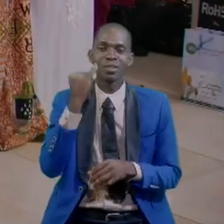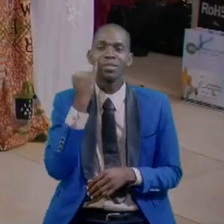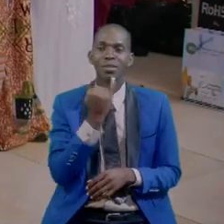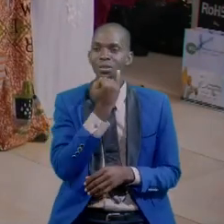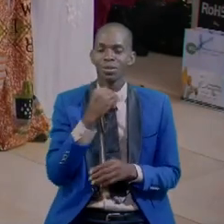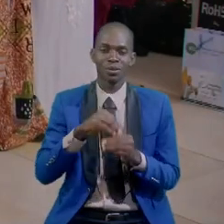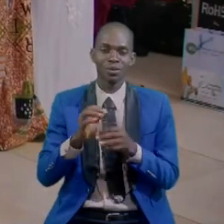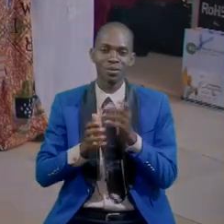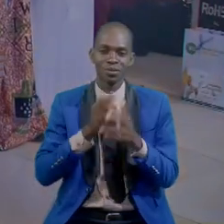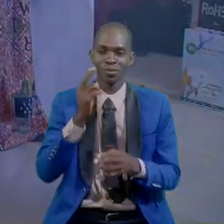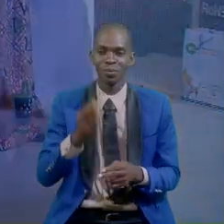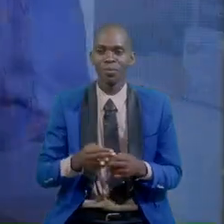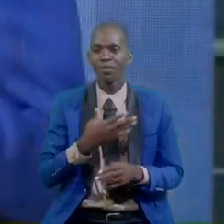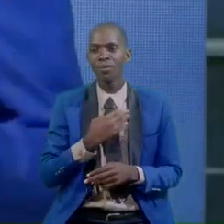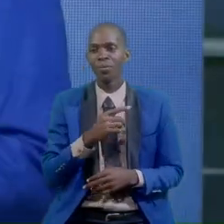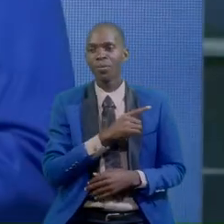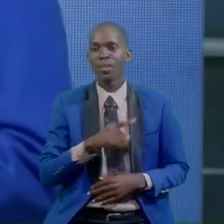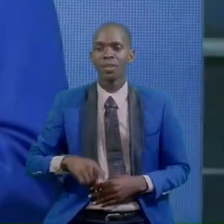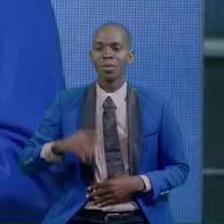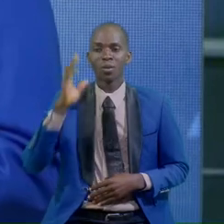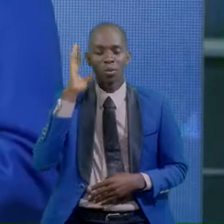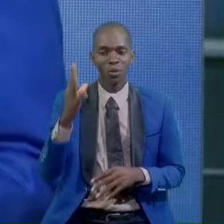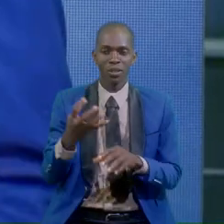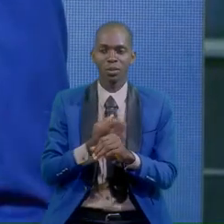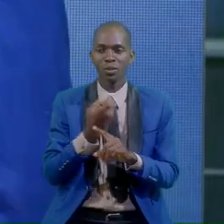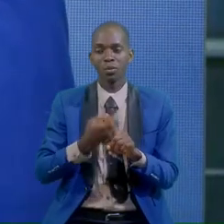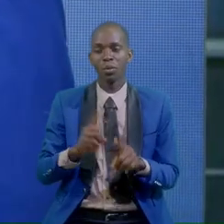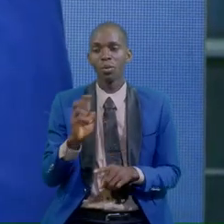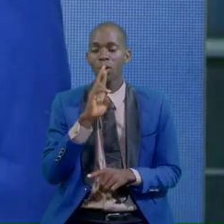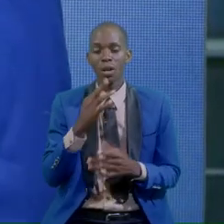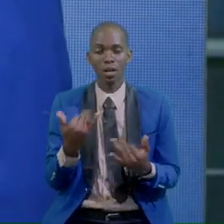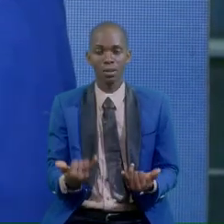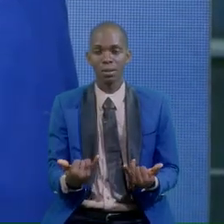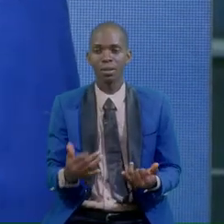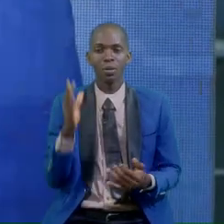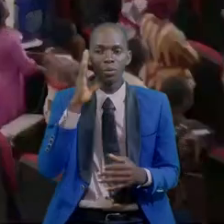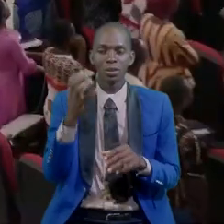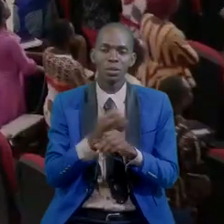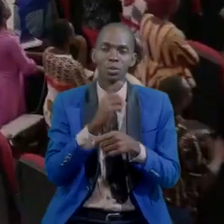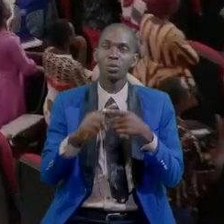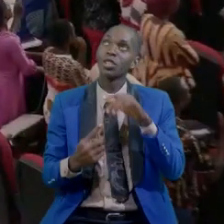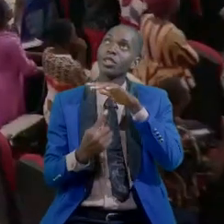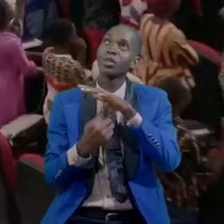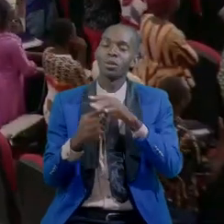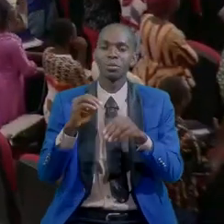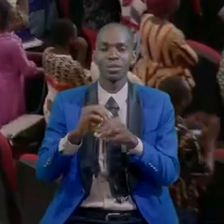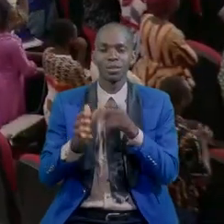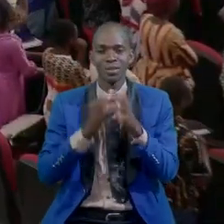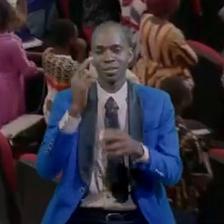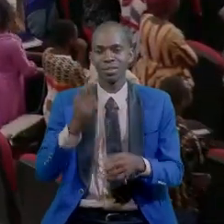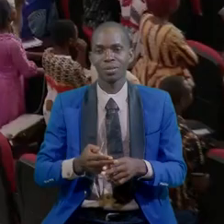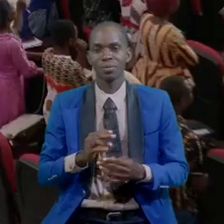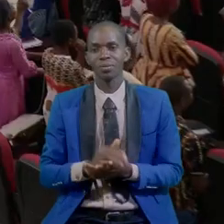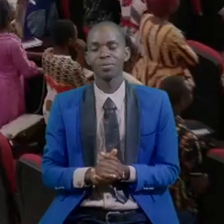And the Lord will take you from where you are. He'll take you to the mountaintop. And